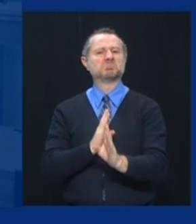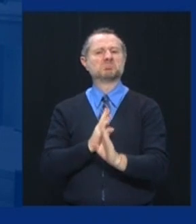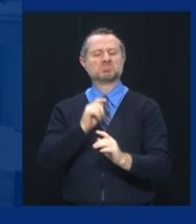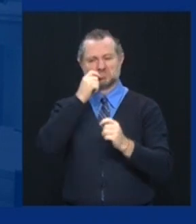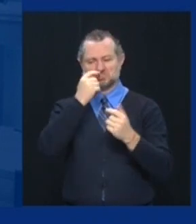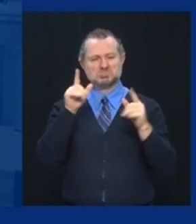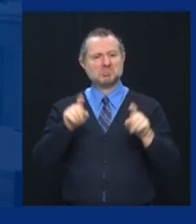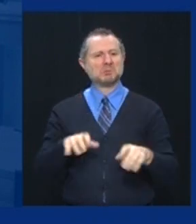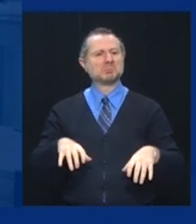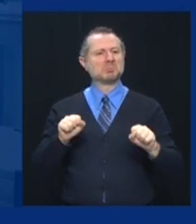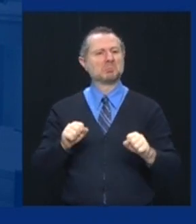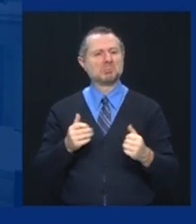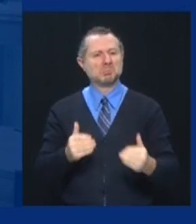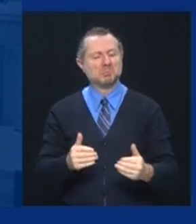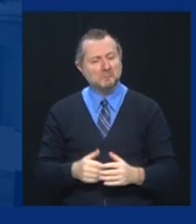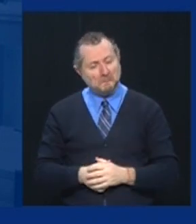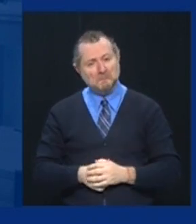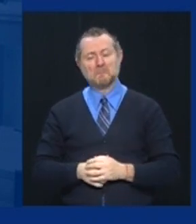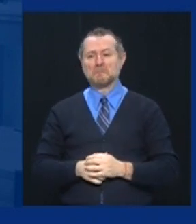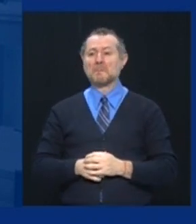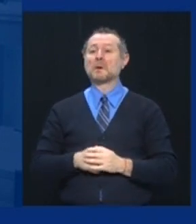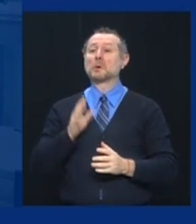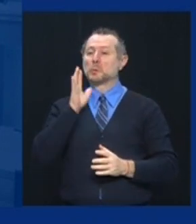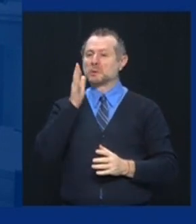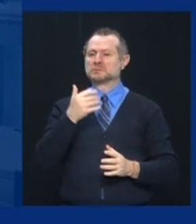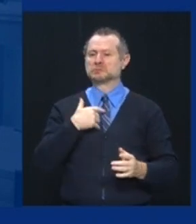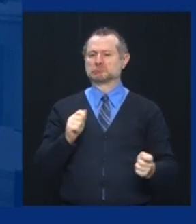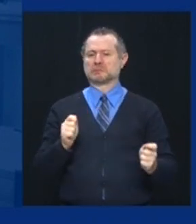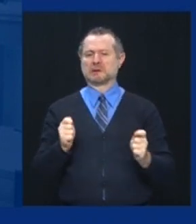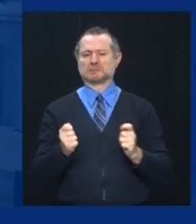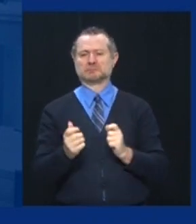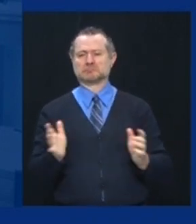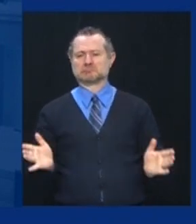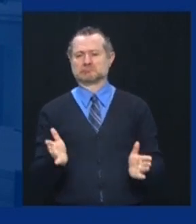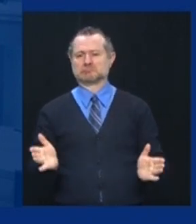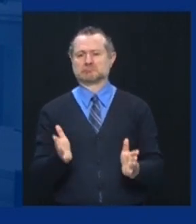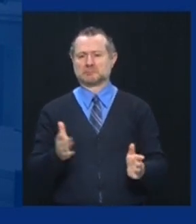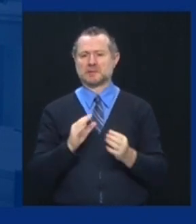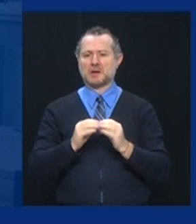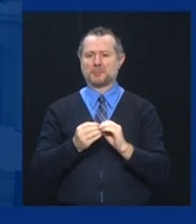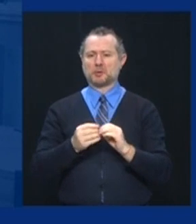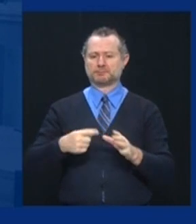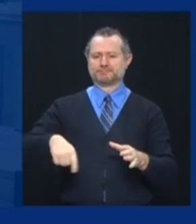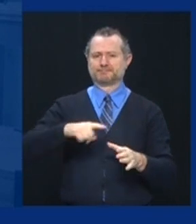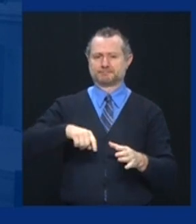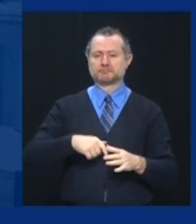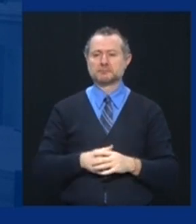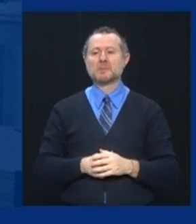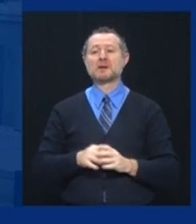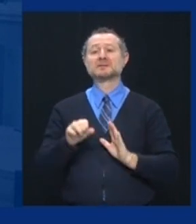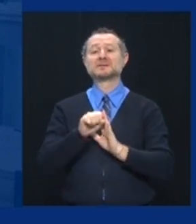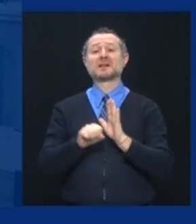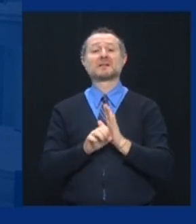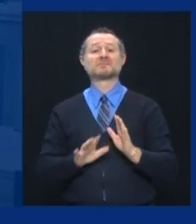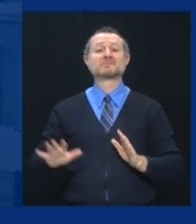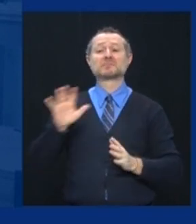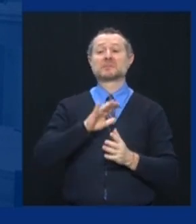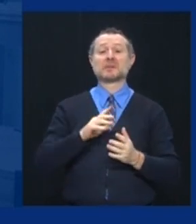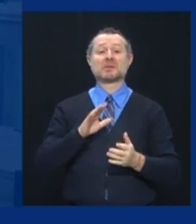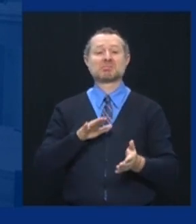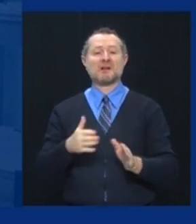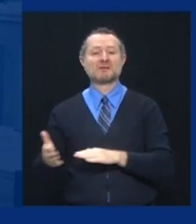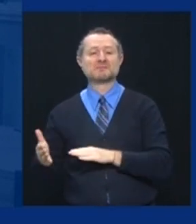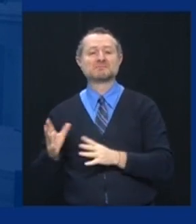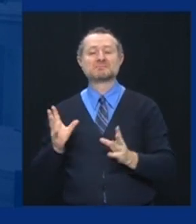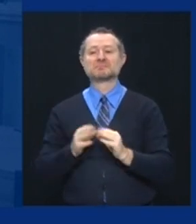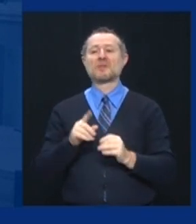it's going to change somewhat the sample. Statewide deaths up to 149.